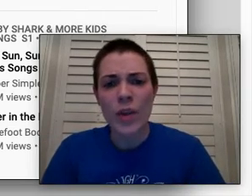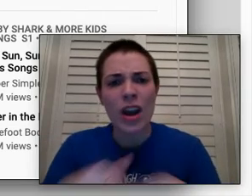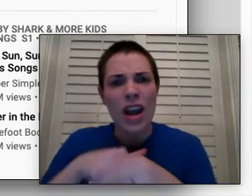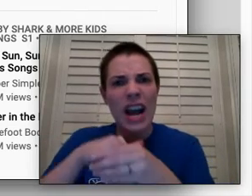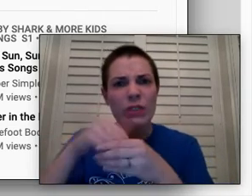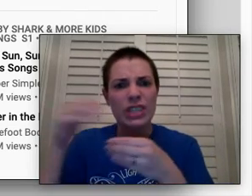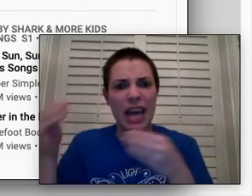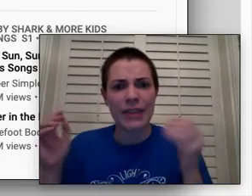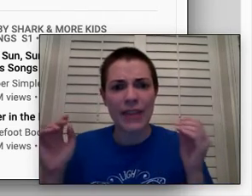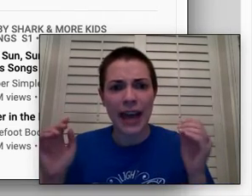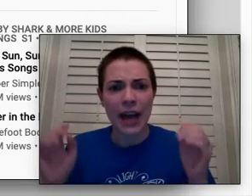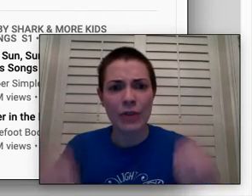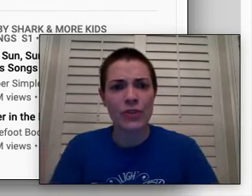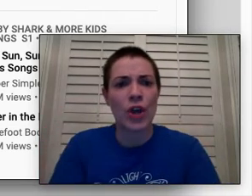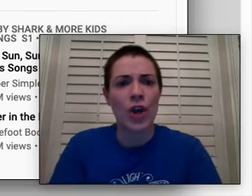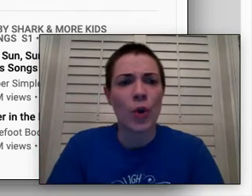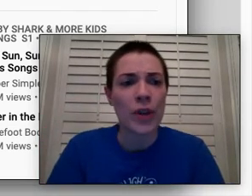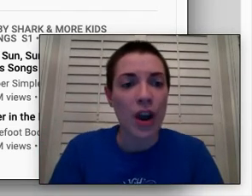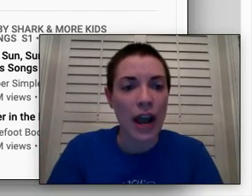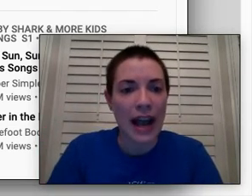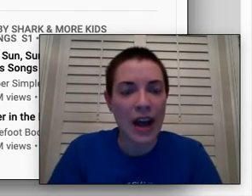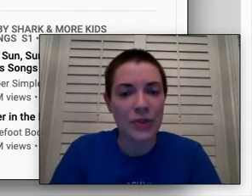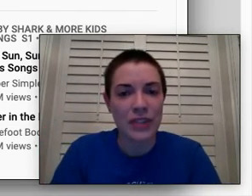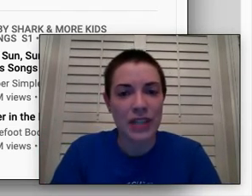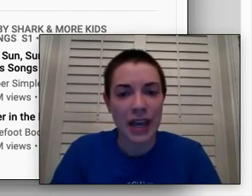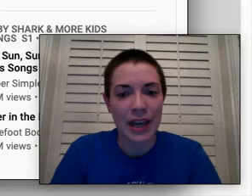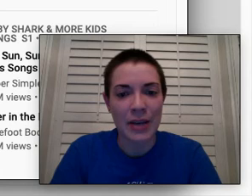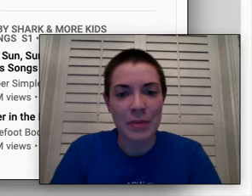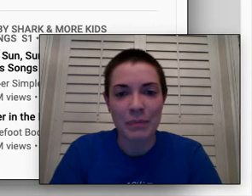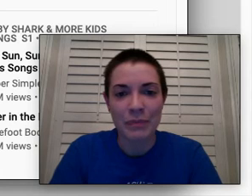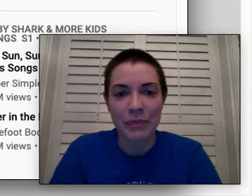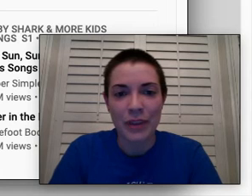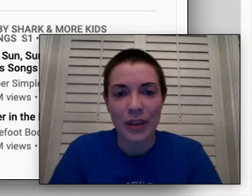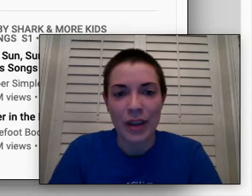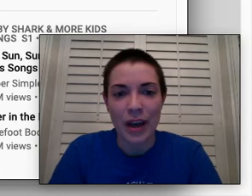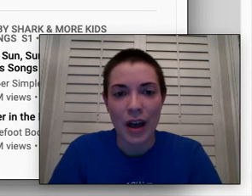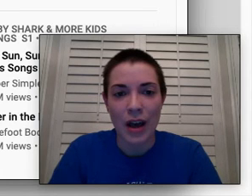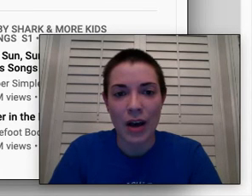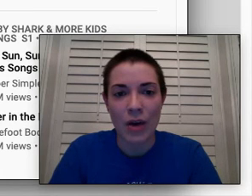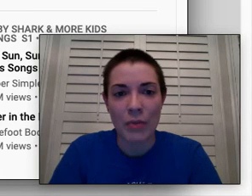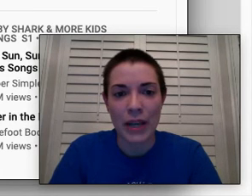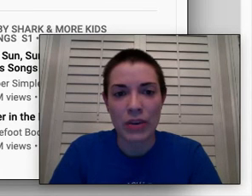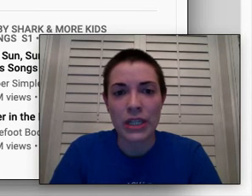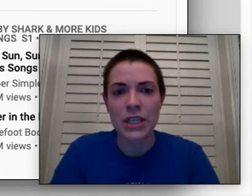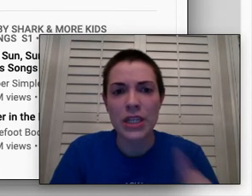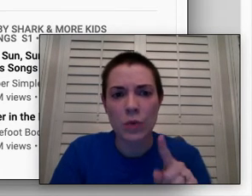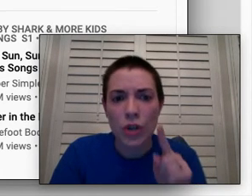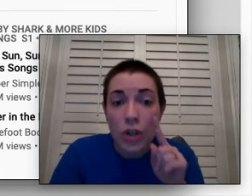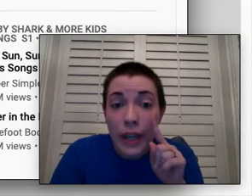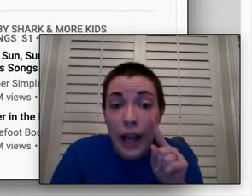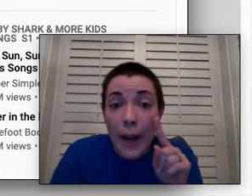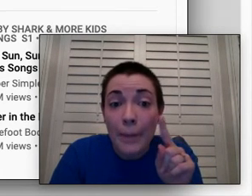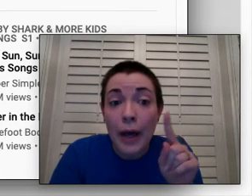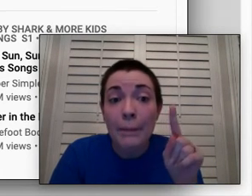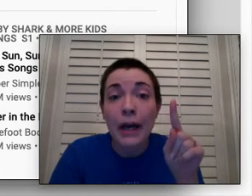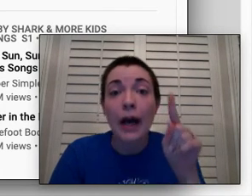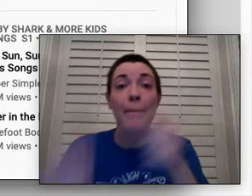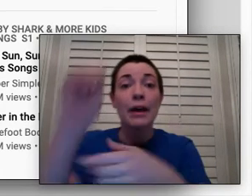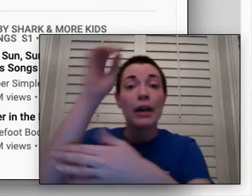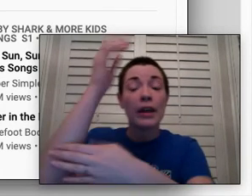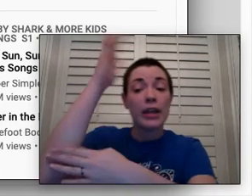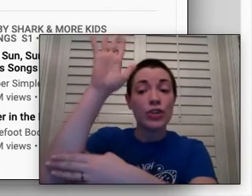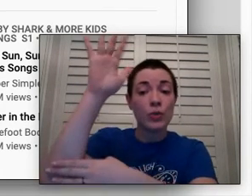we are outside of the house. We are outside. Oh my goodness. And we're looking up, up,